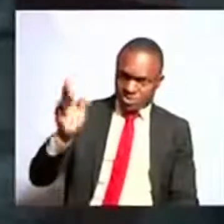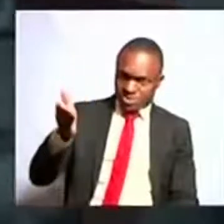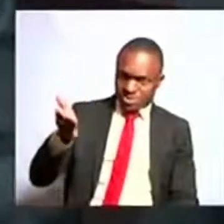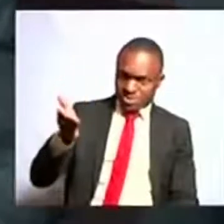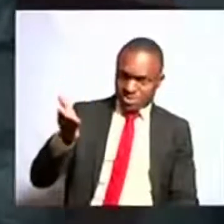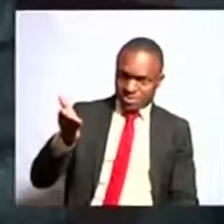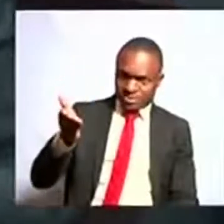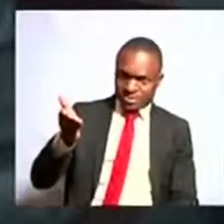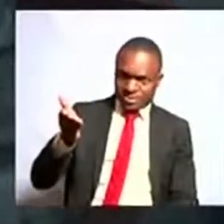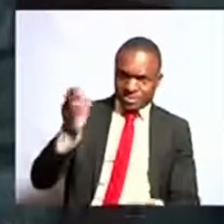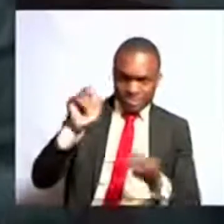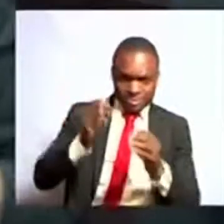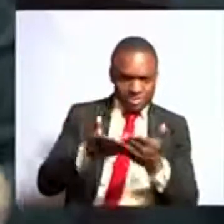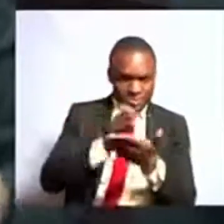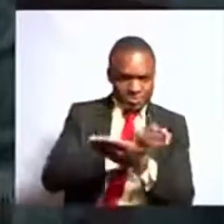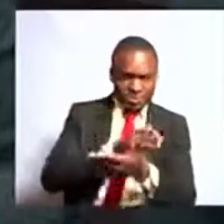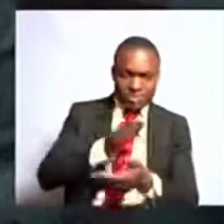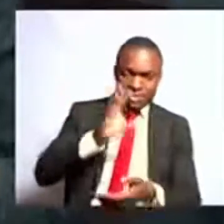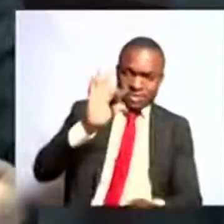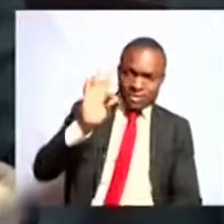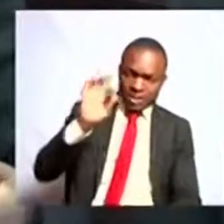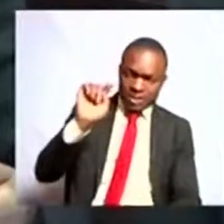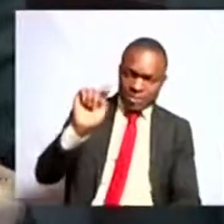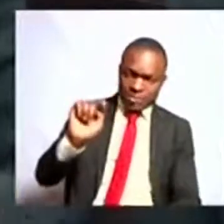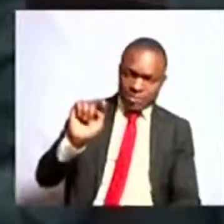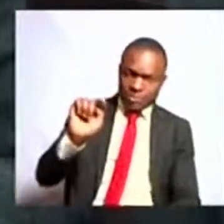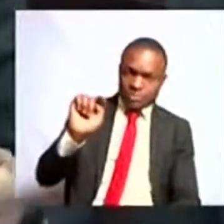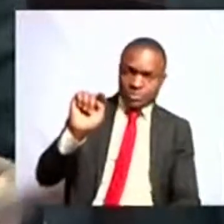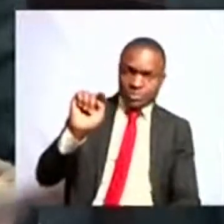Yes, maybe let me open clause 9.